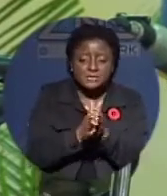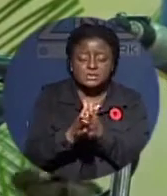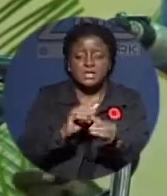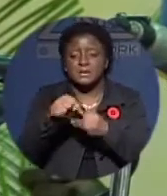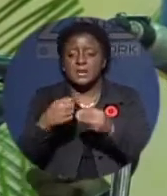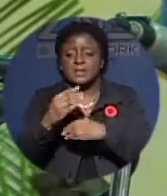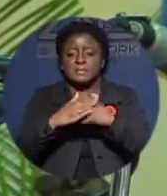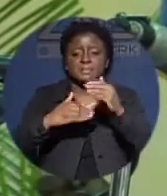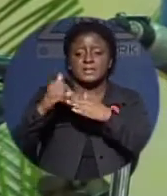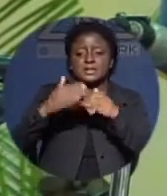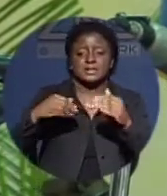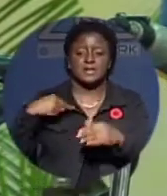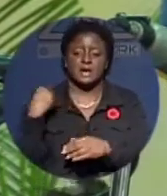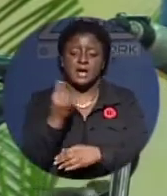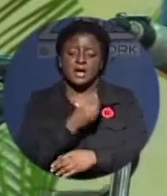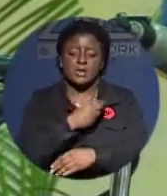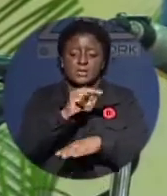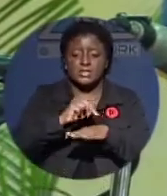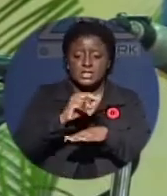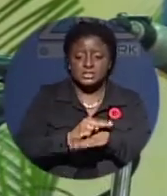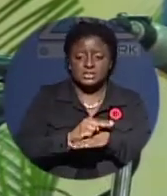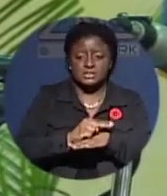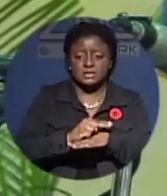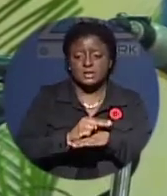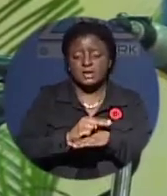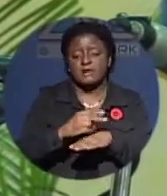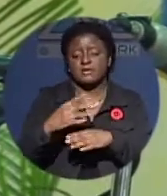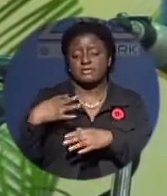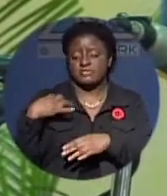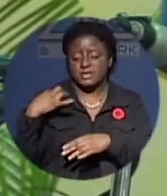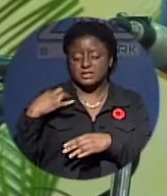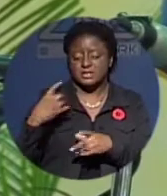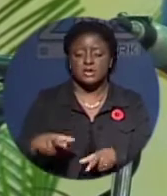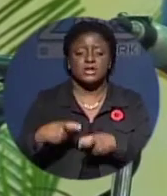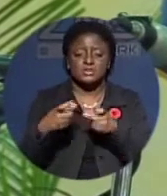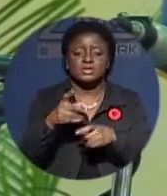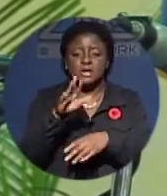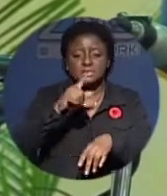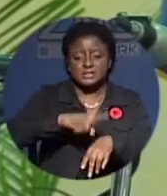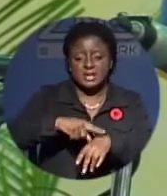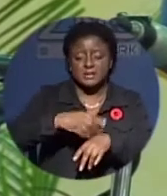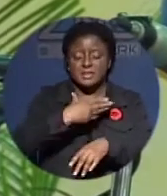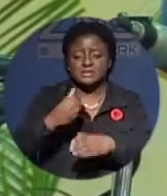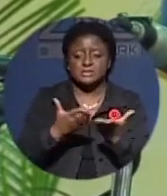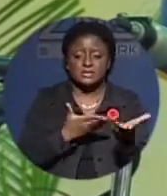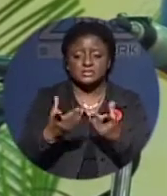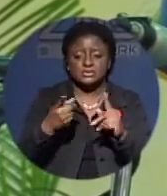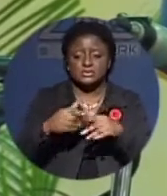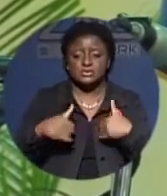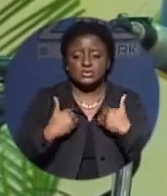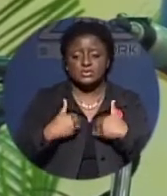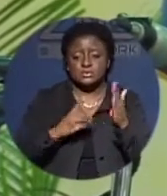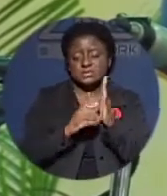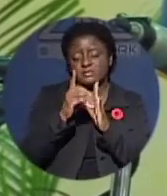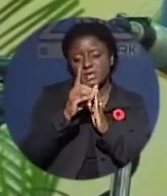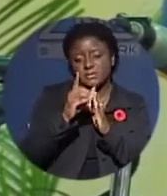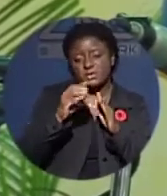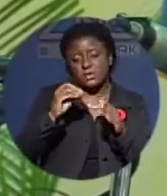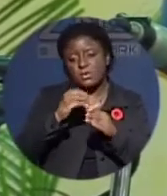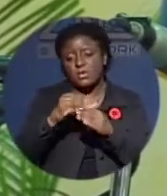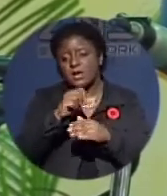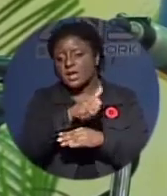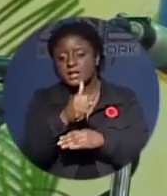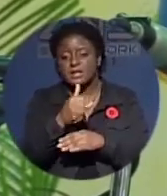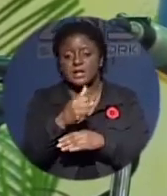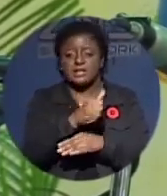by voluntarily contributing your time and your service to youth development or to any other area